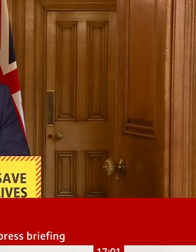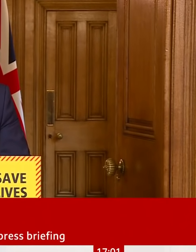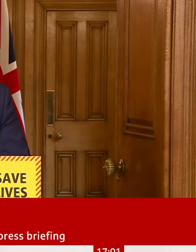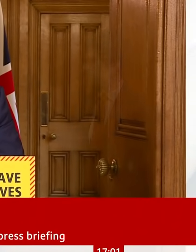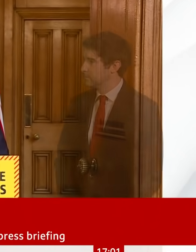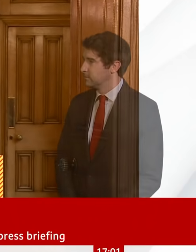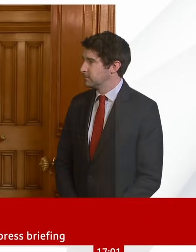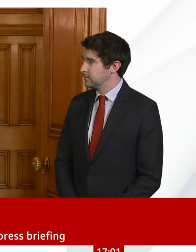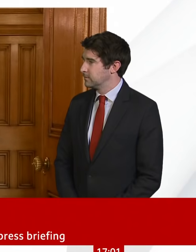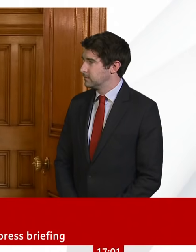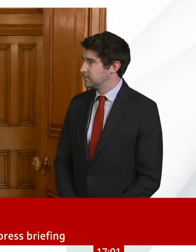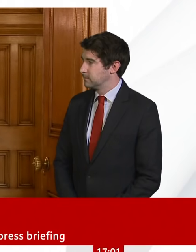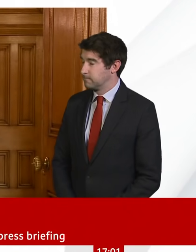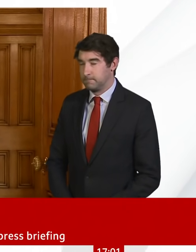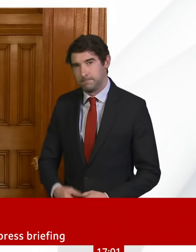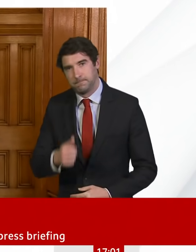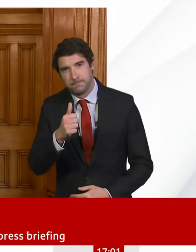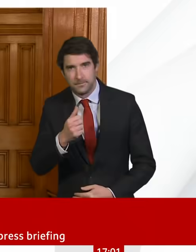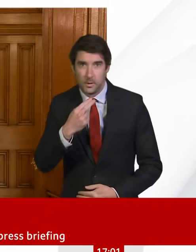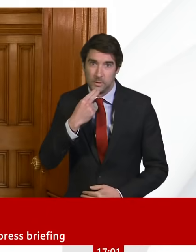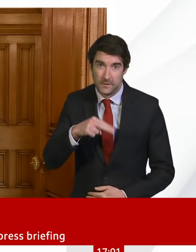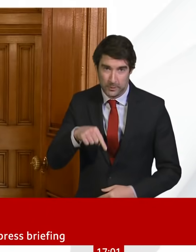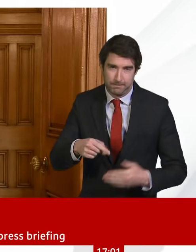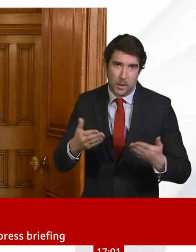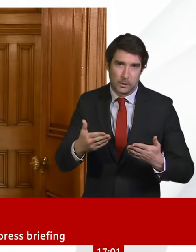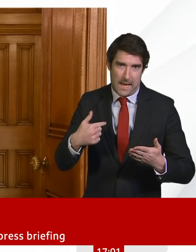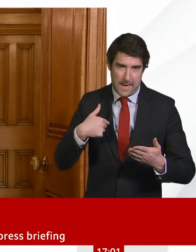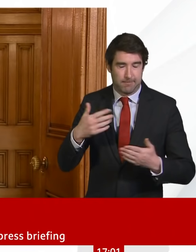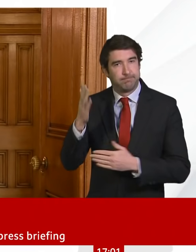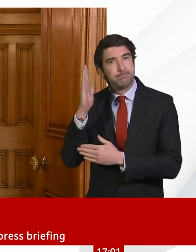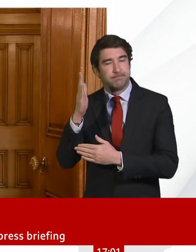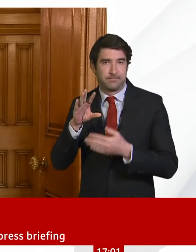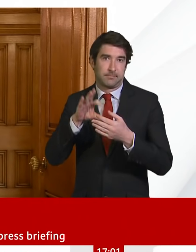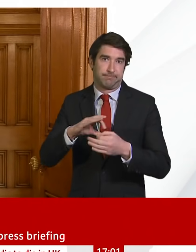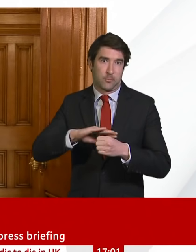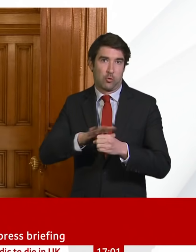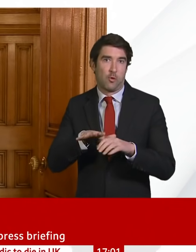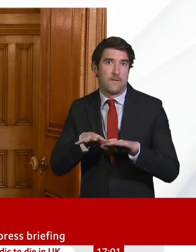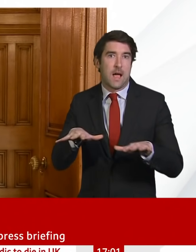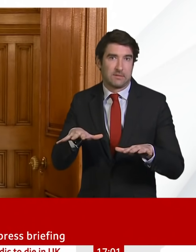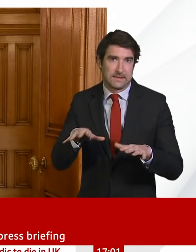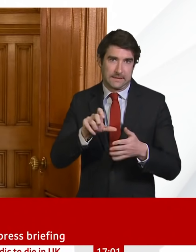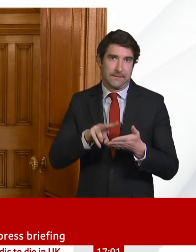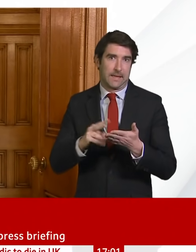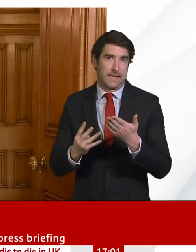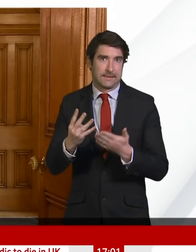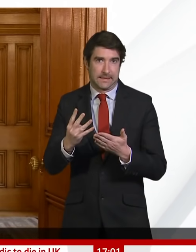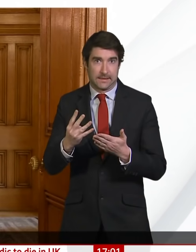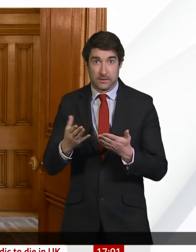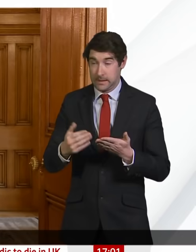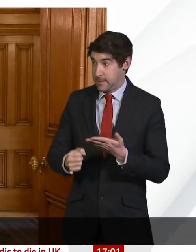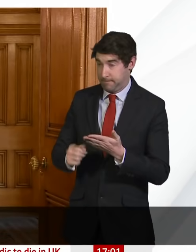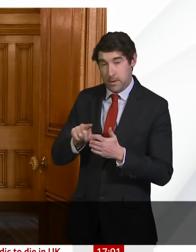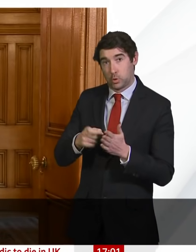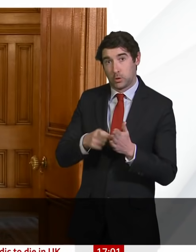Good afternoon, and thank you for joining us for the daily briefing on our fight against coronavirus. I'm joined today by Dr. Yvonne